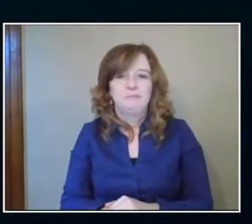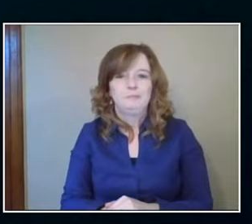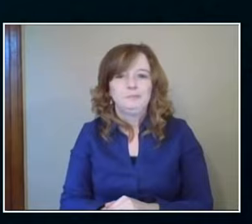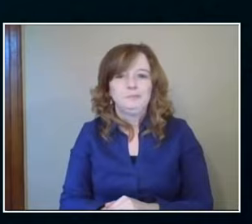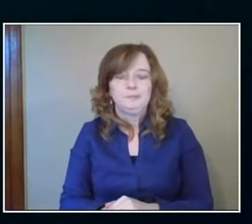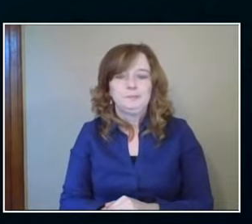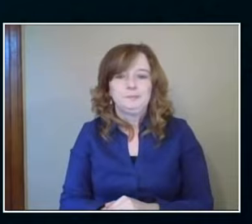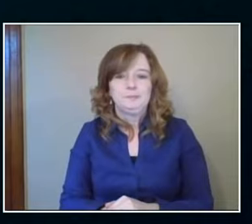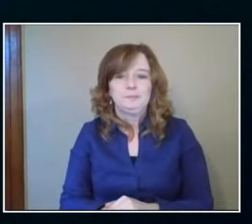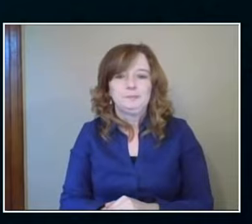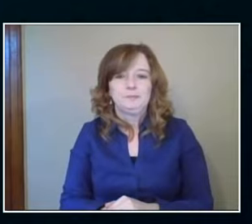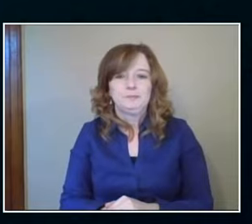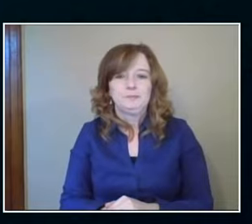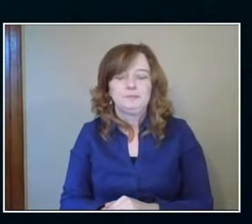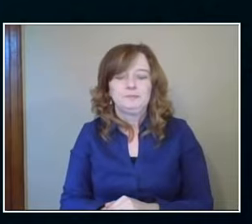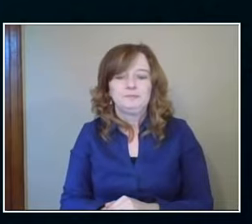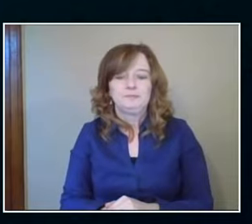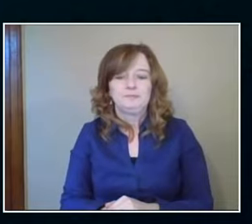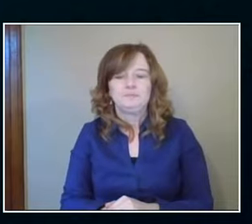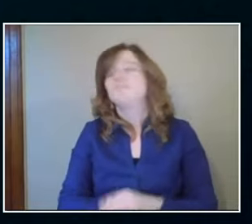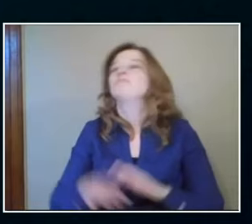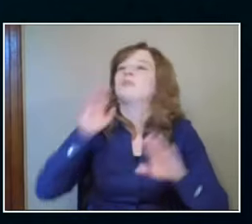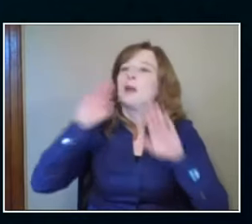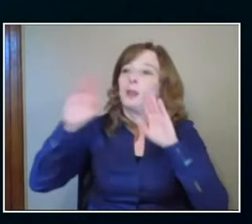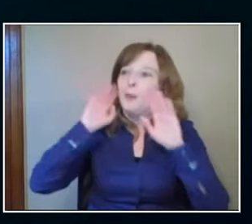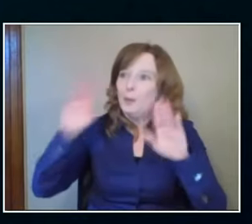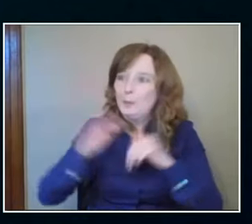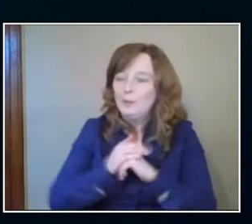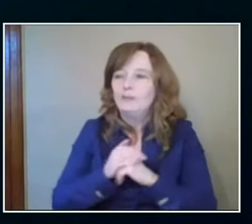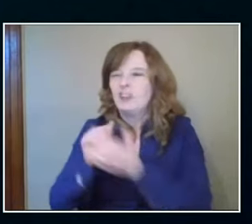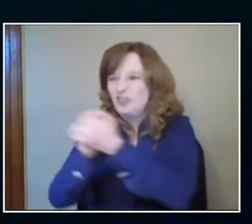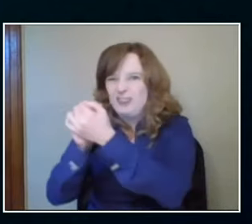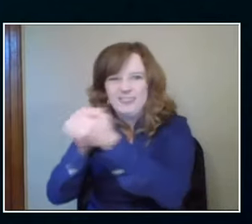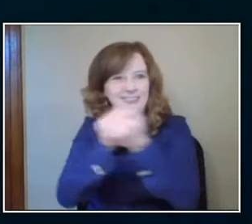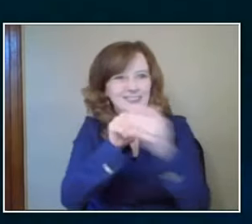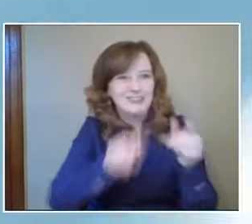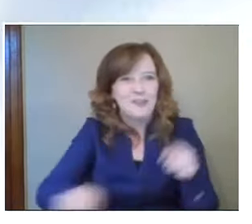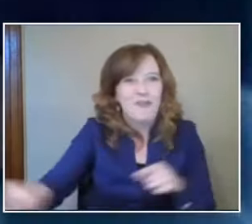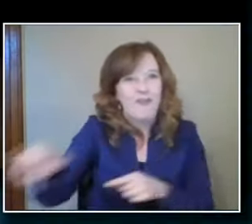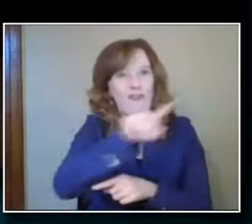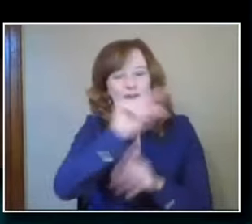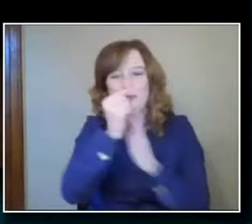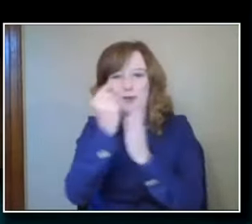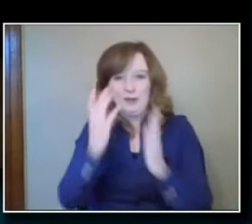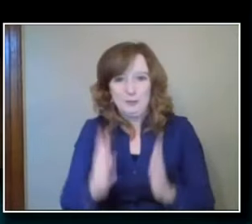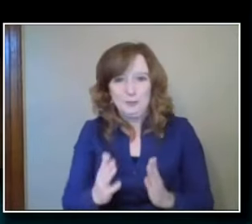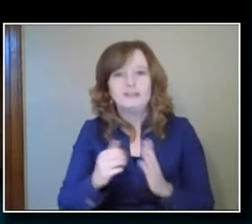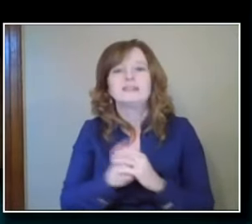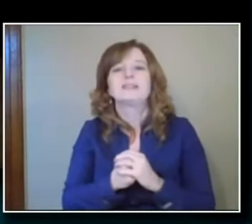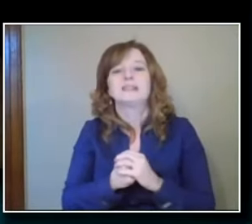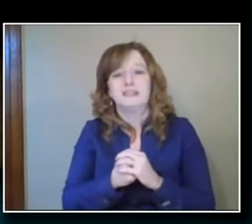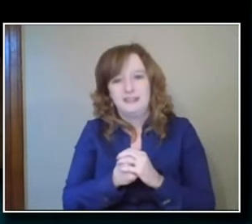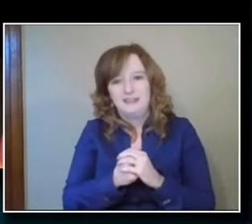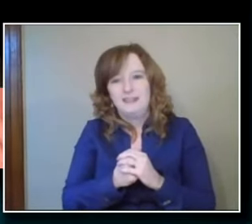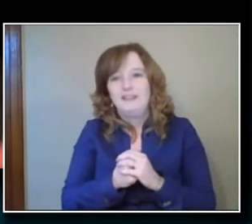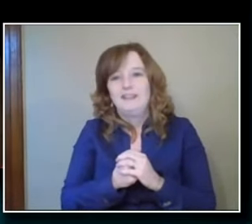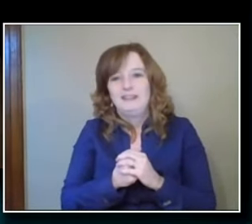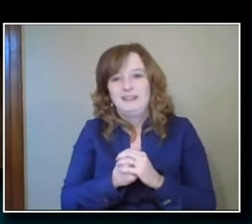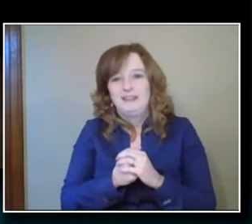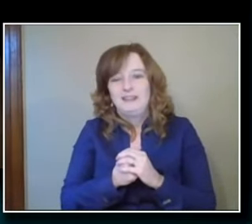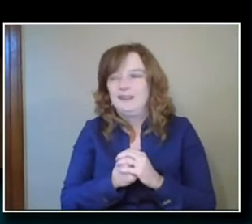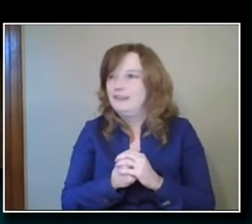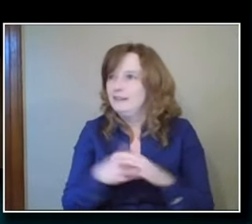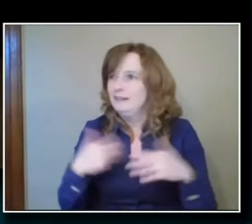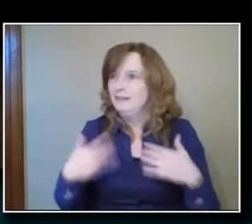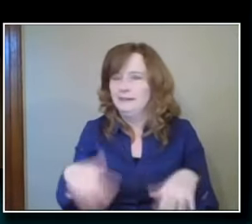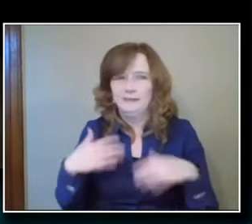Hello and congratulations to all the graduates of Columbus State Community College. Let's face it, you